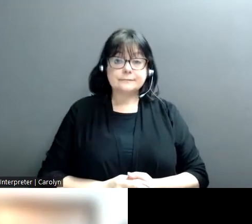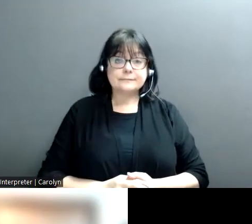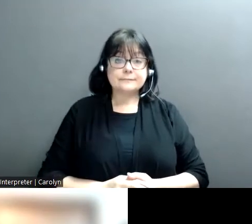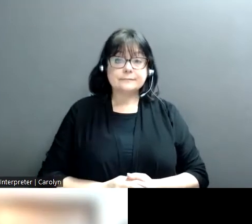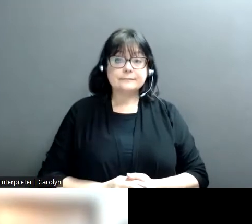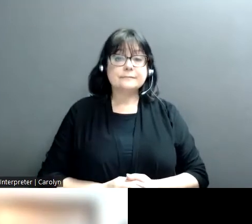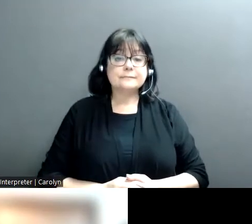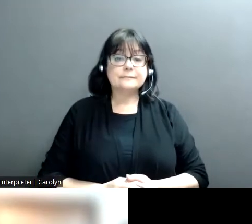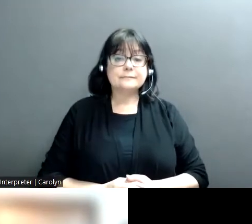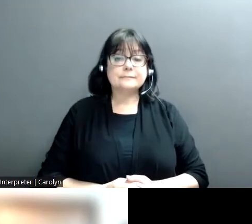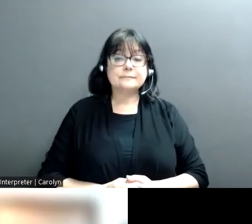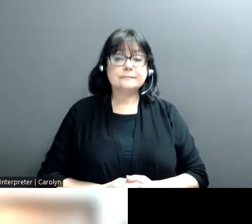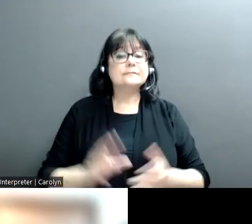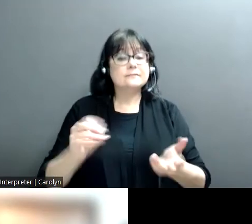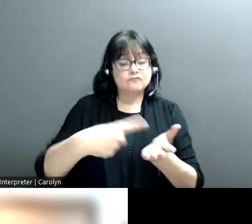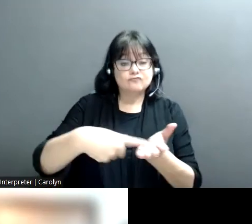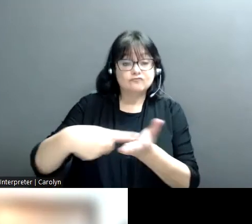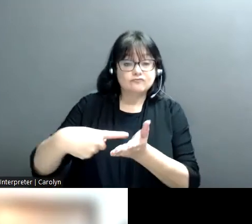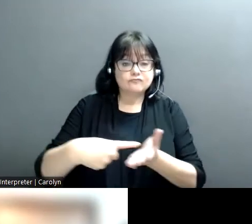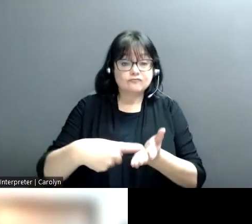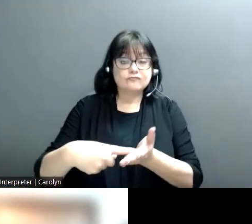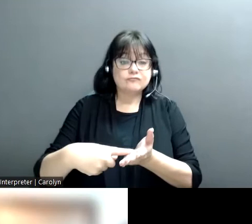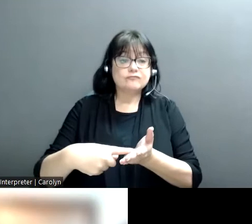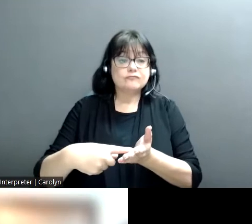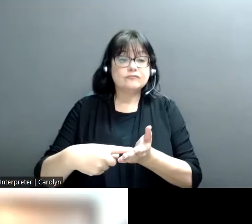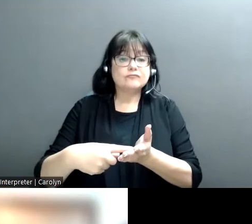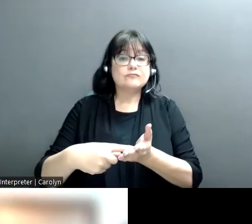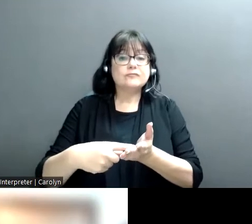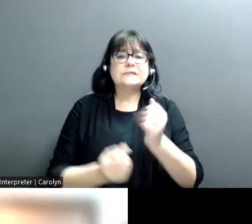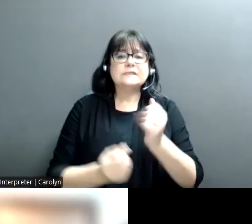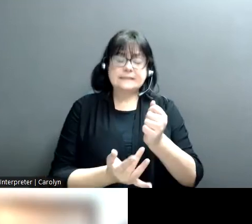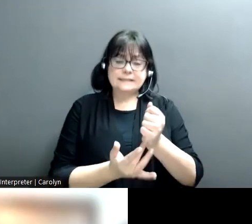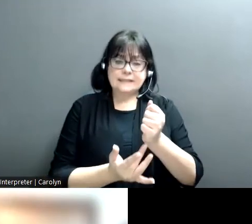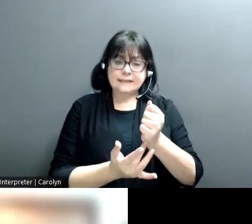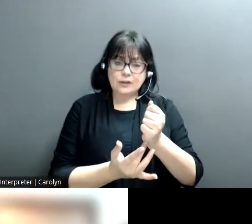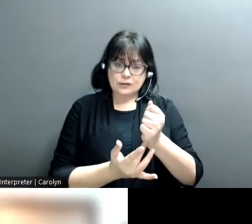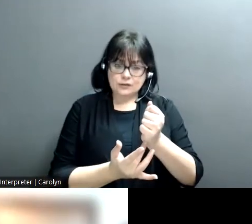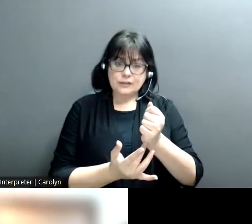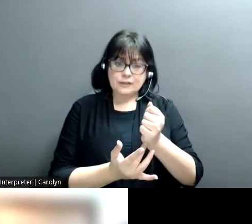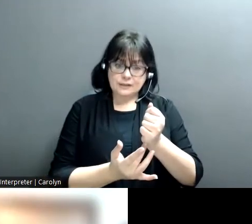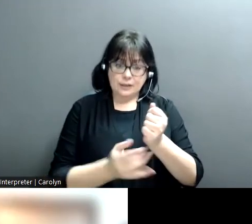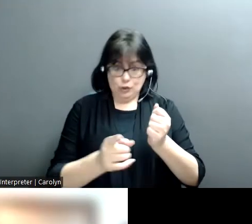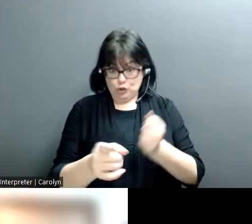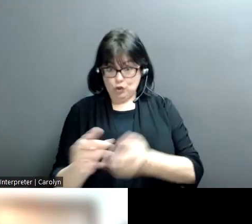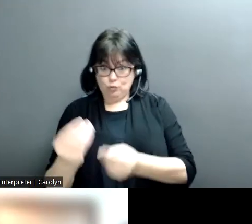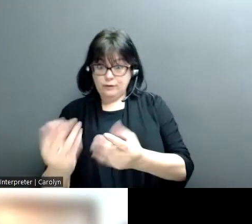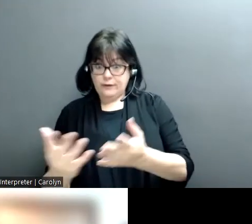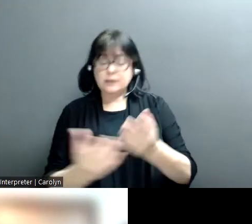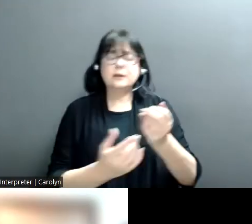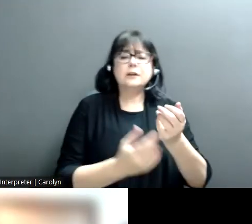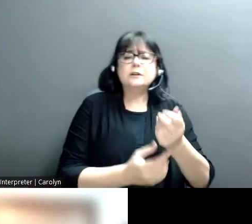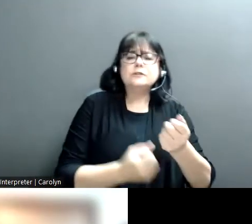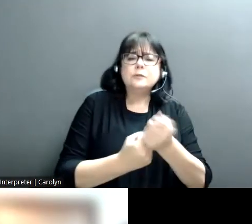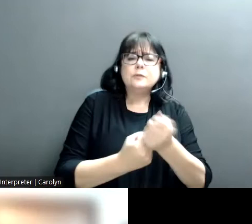how technology, including the ones that you offer, supports both employers and organizations to become